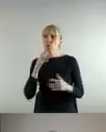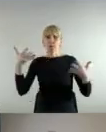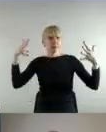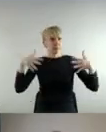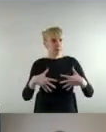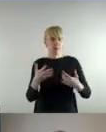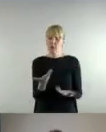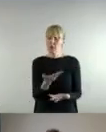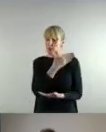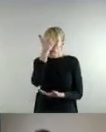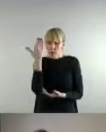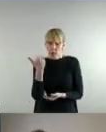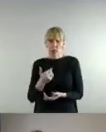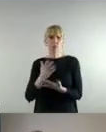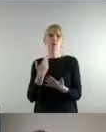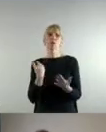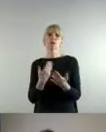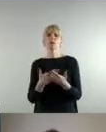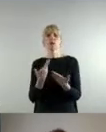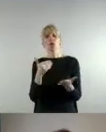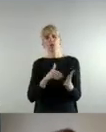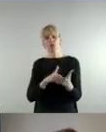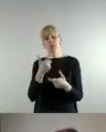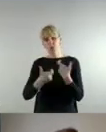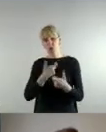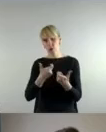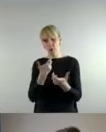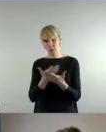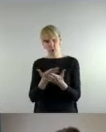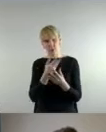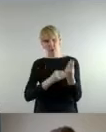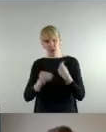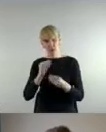think beyond the worst case and do it fast.